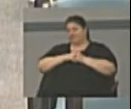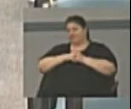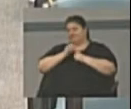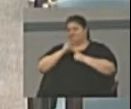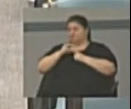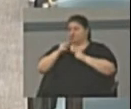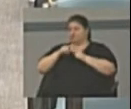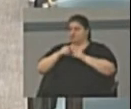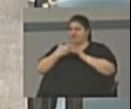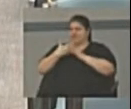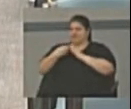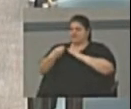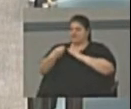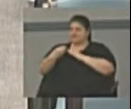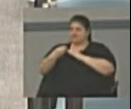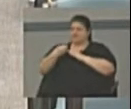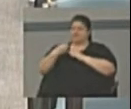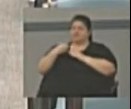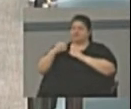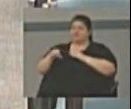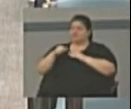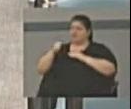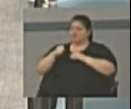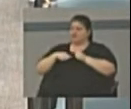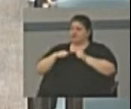exit out of one of the other areas.